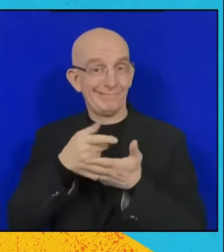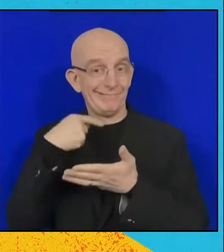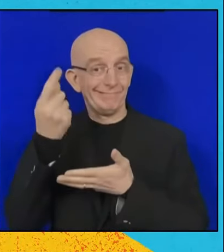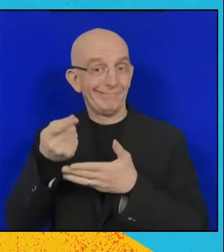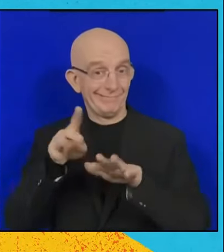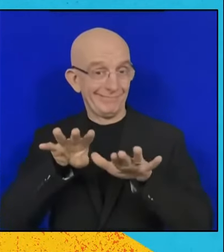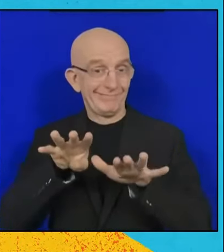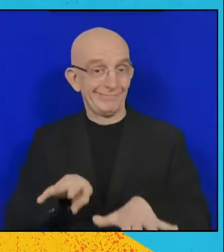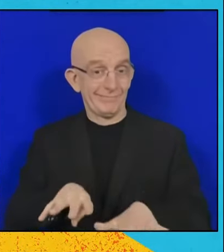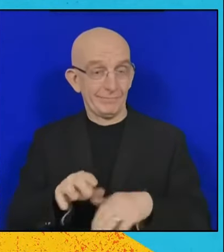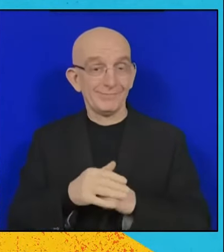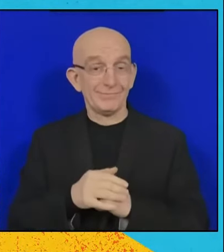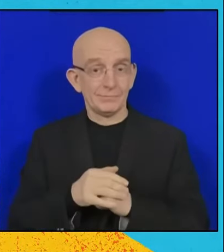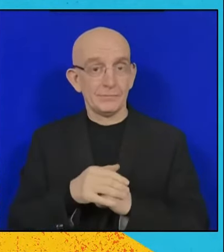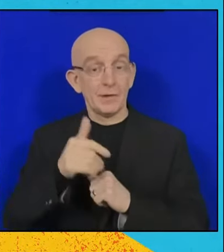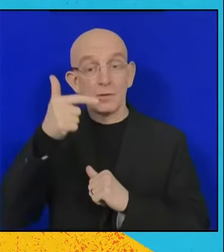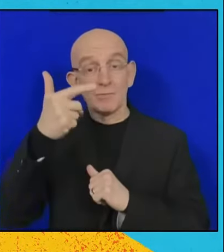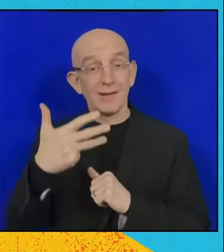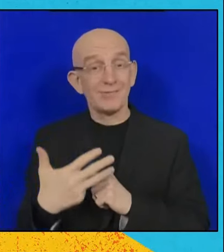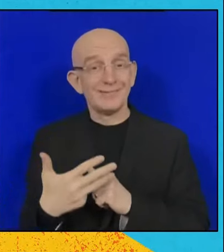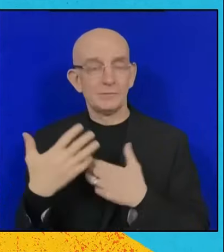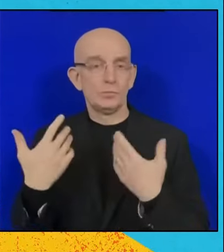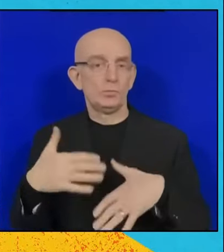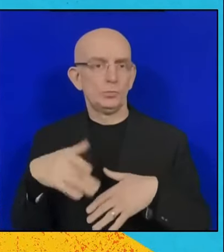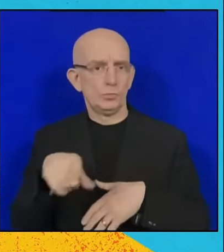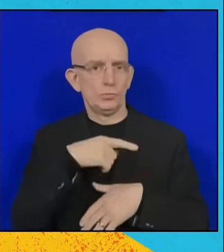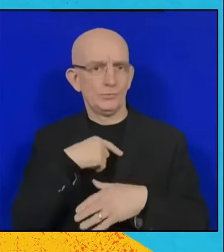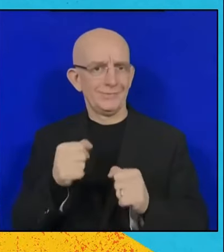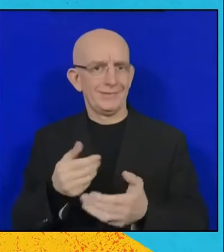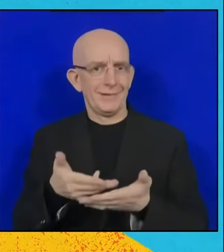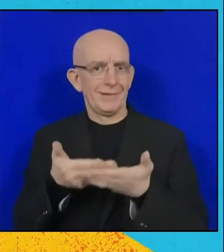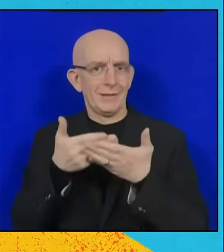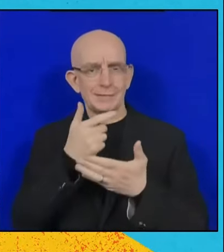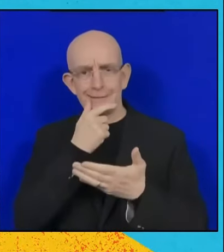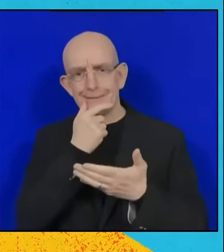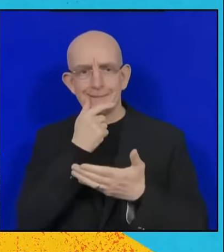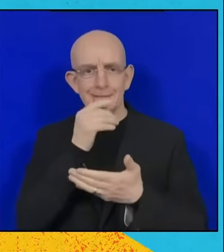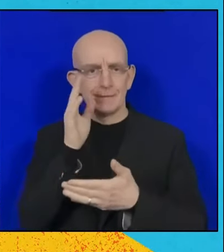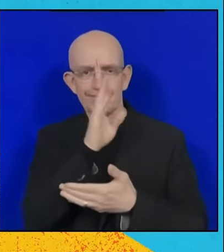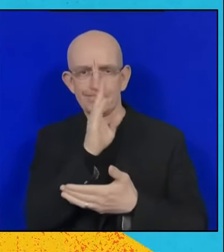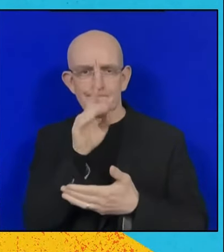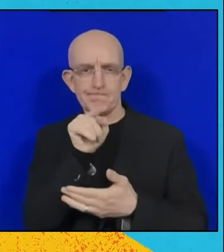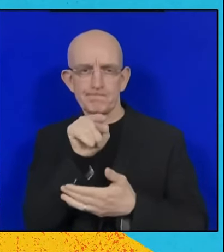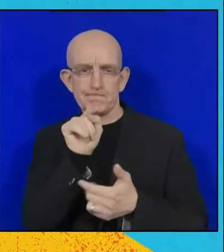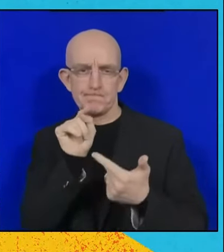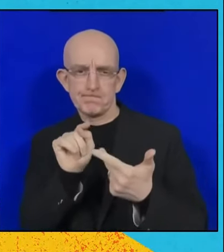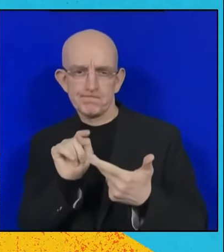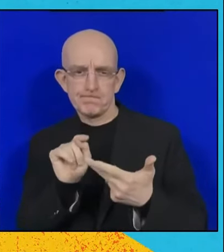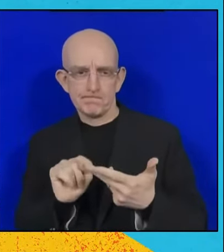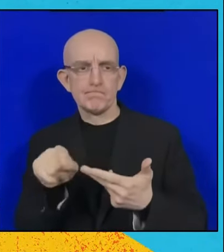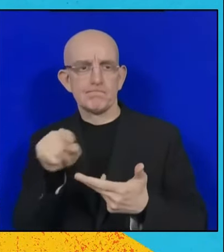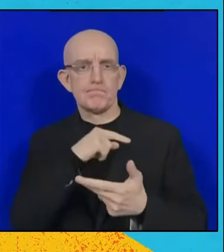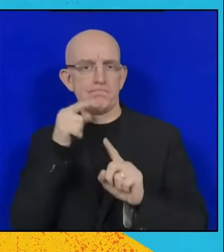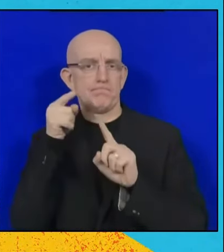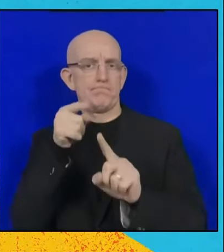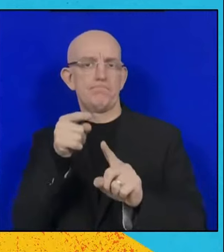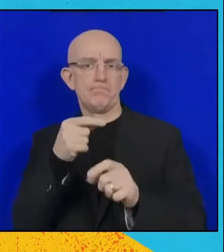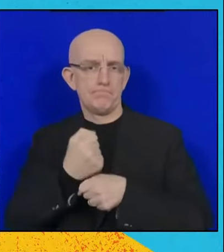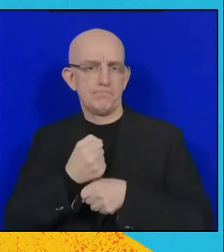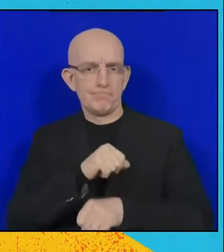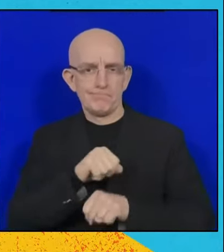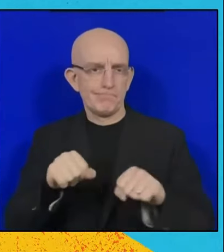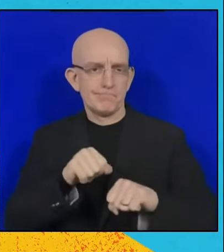determine key actions for the successful implementation of the 2030 Agenda and strengthen commitments to the meaningful youth engagement in the